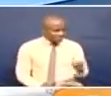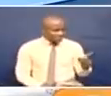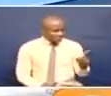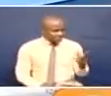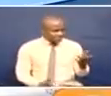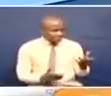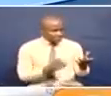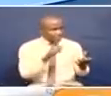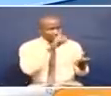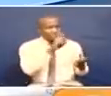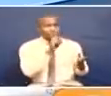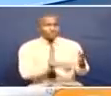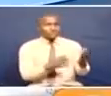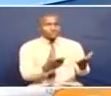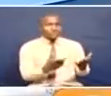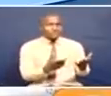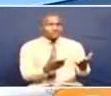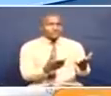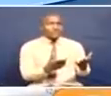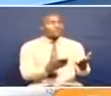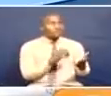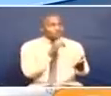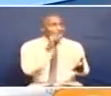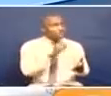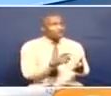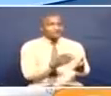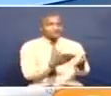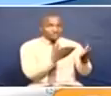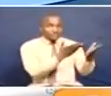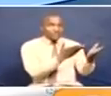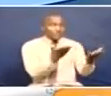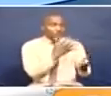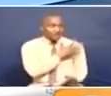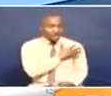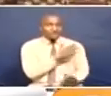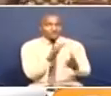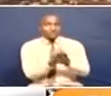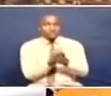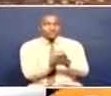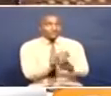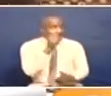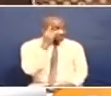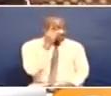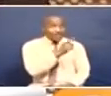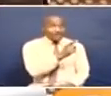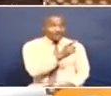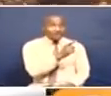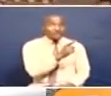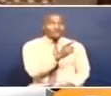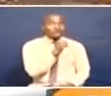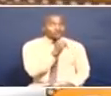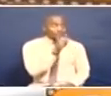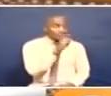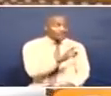What are you asking? You know, it doesn't have to be Jeff. It doesn't have to be NASA or Jubilee. Remember that. Yeah, it doesn't have to be